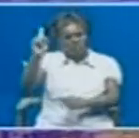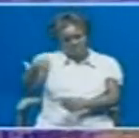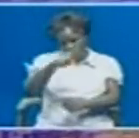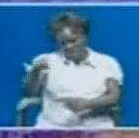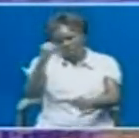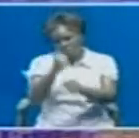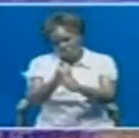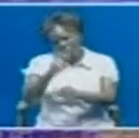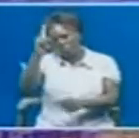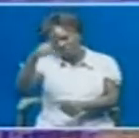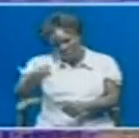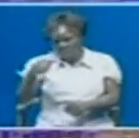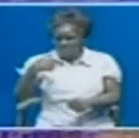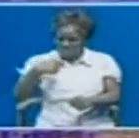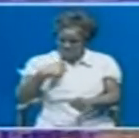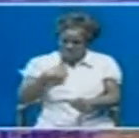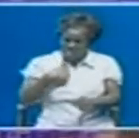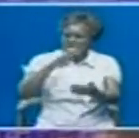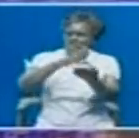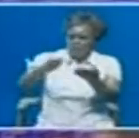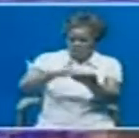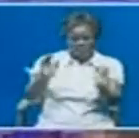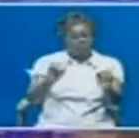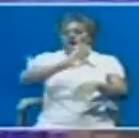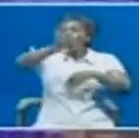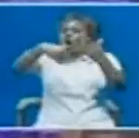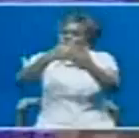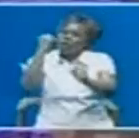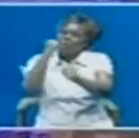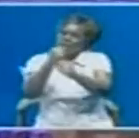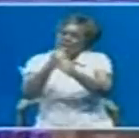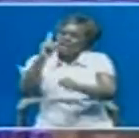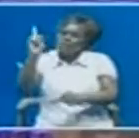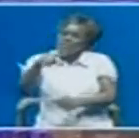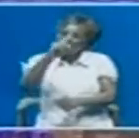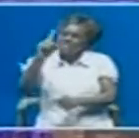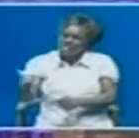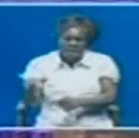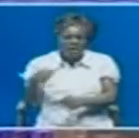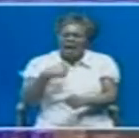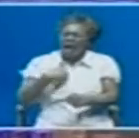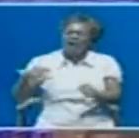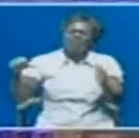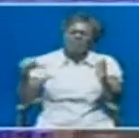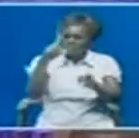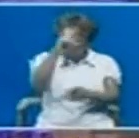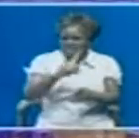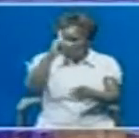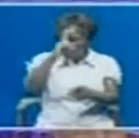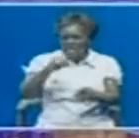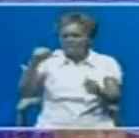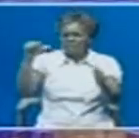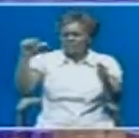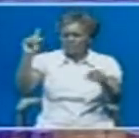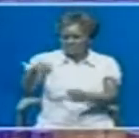Yes. I'm not here to excuse. Correct. We all make mistakes. Correct. Even in these suits of ours, we've made grievous mistakes. It's just because his has